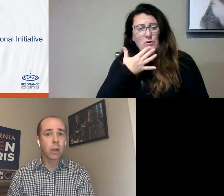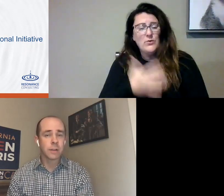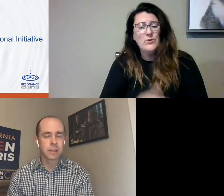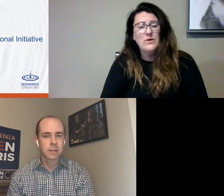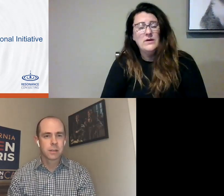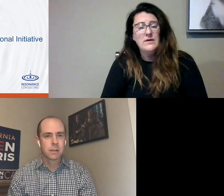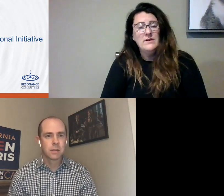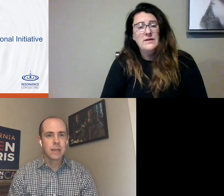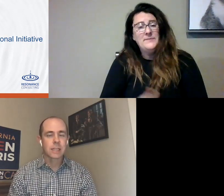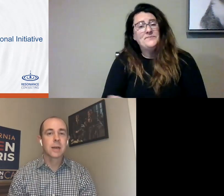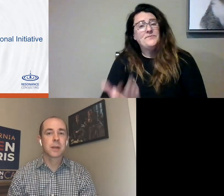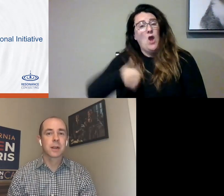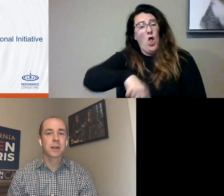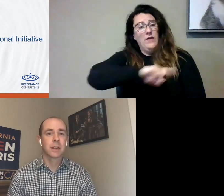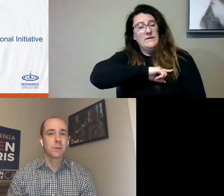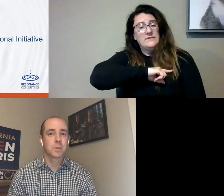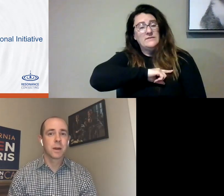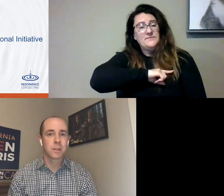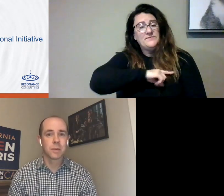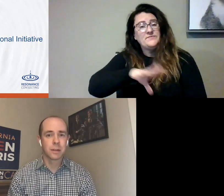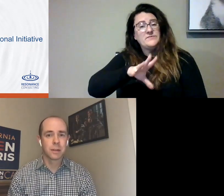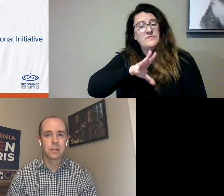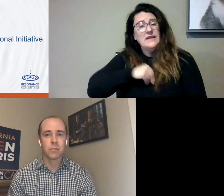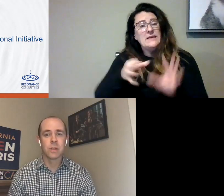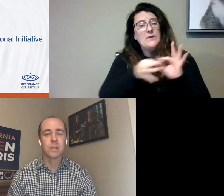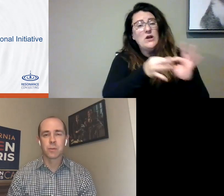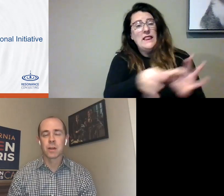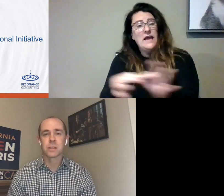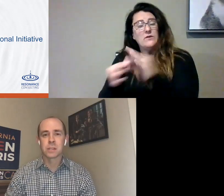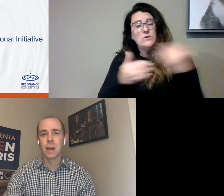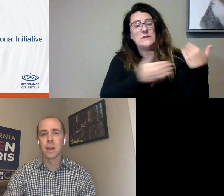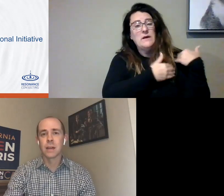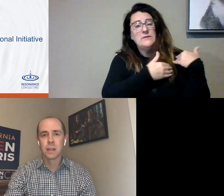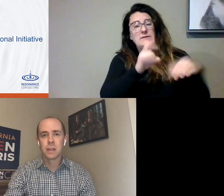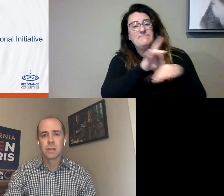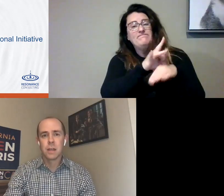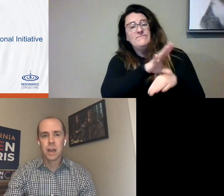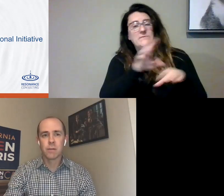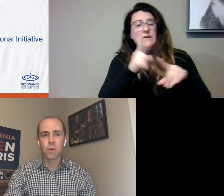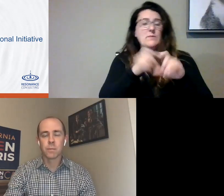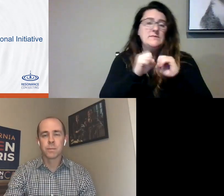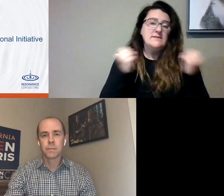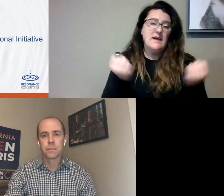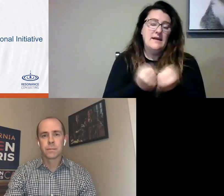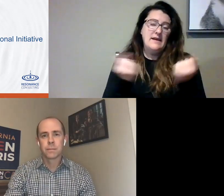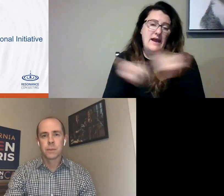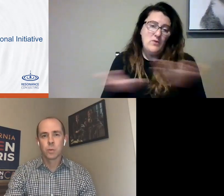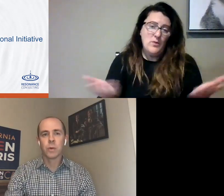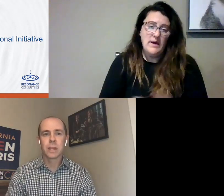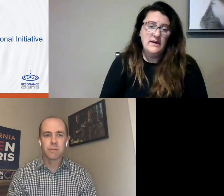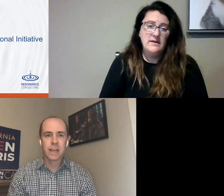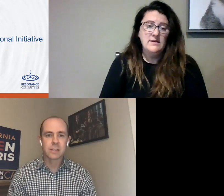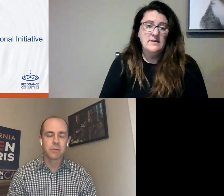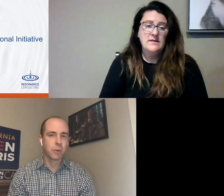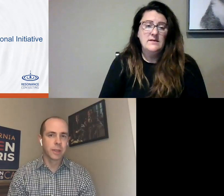and all of us, and accept our collective responsibility to rid it from our society in every form?